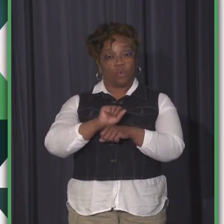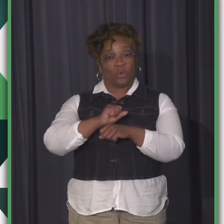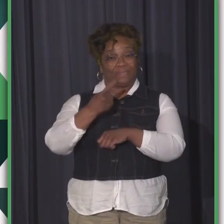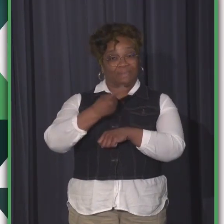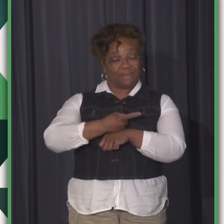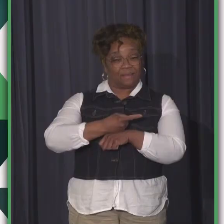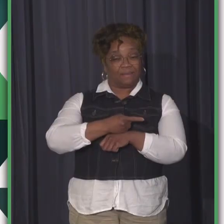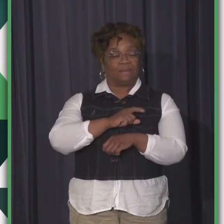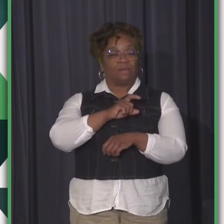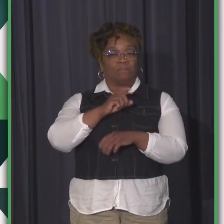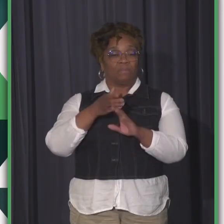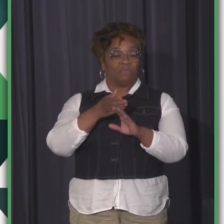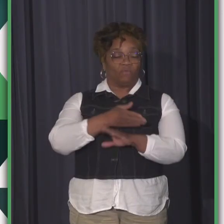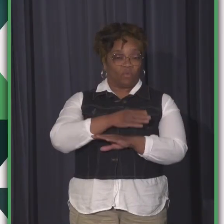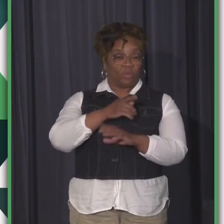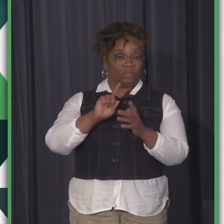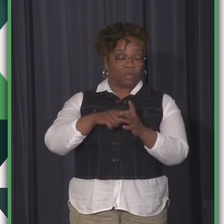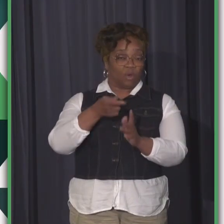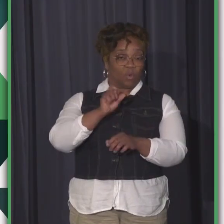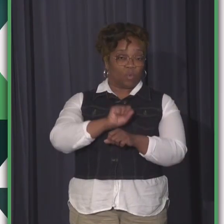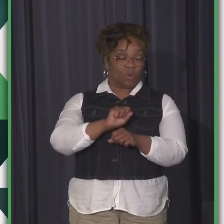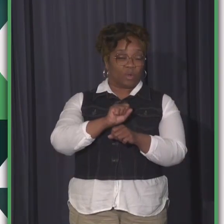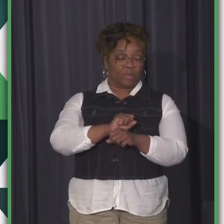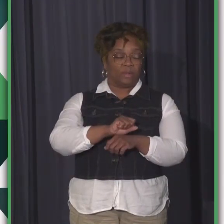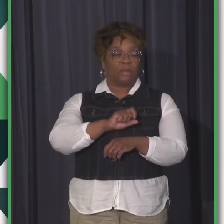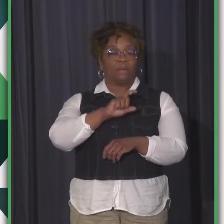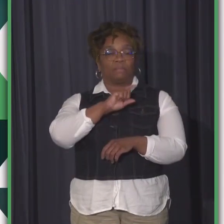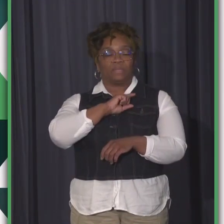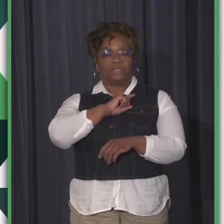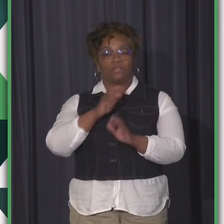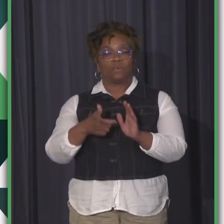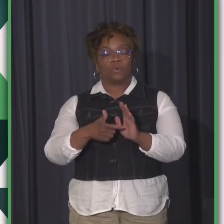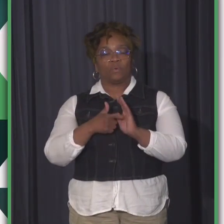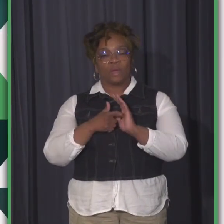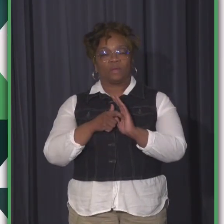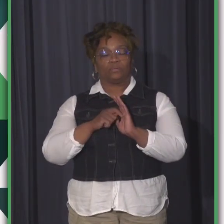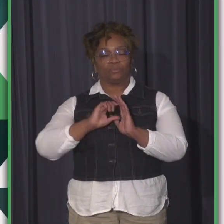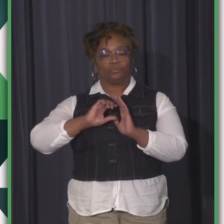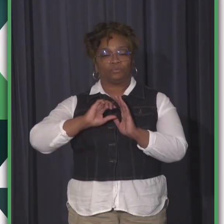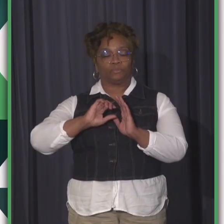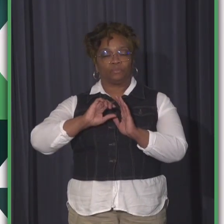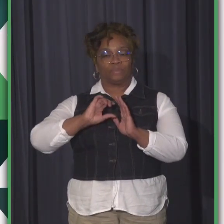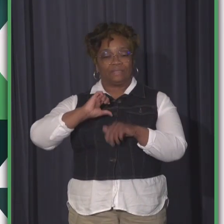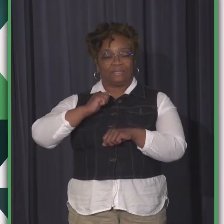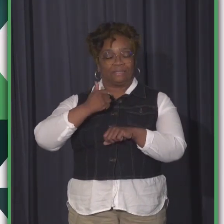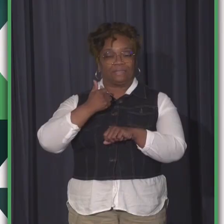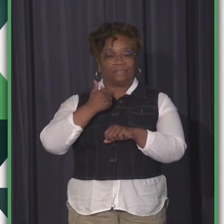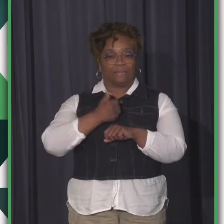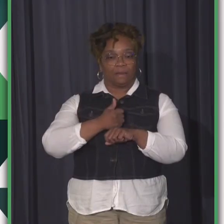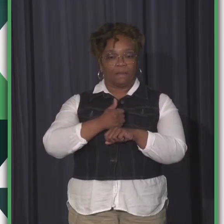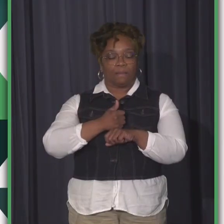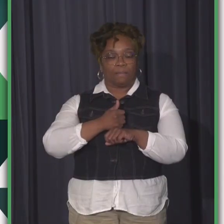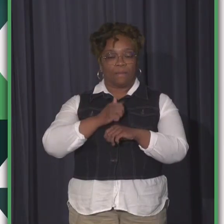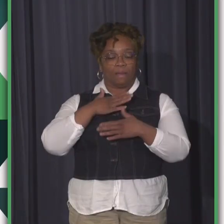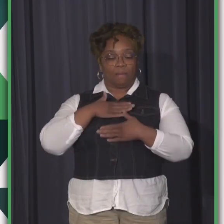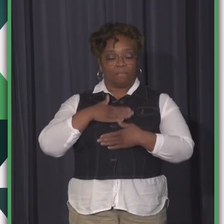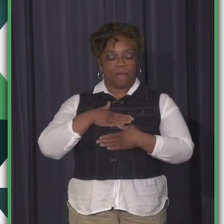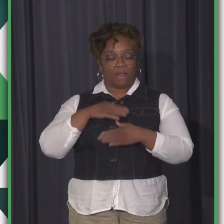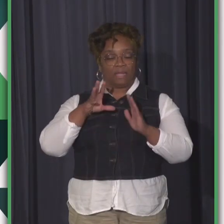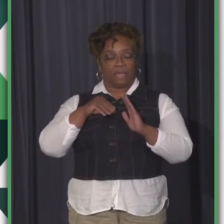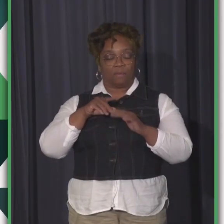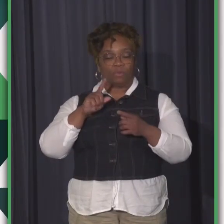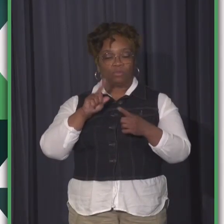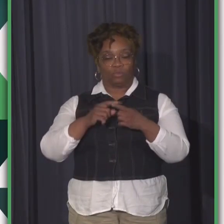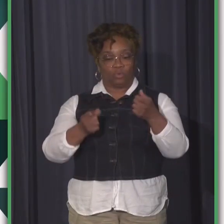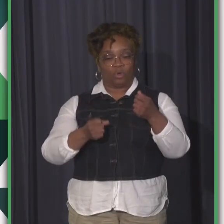required to, before they go on patrol, to sync their body-worn cameras to the in-car dashboard. This is monitored